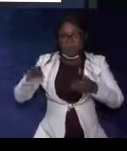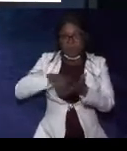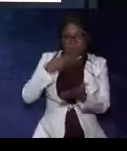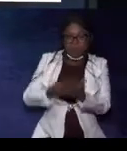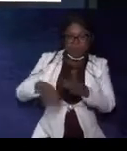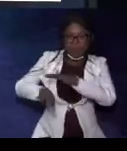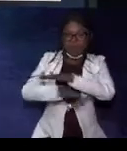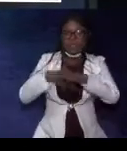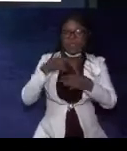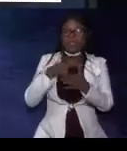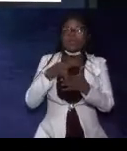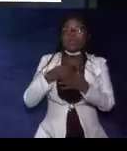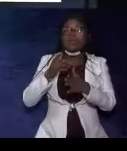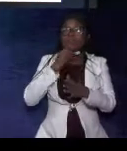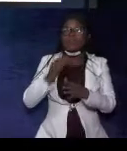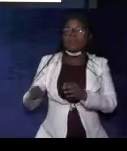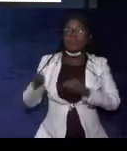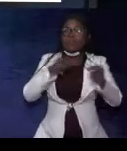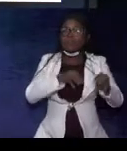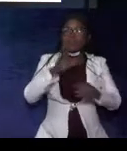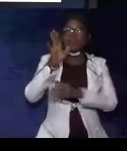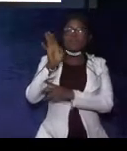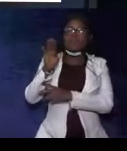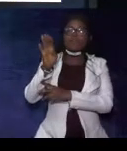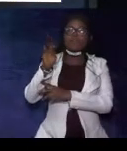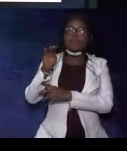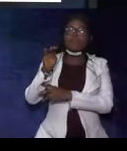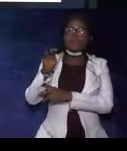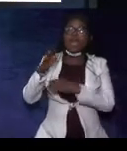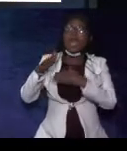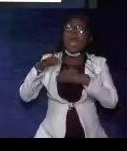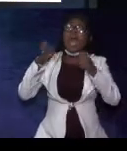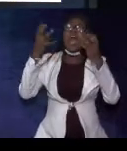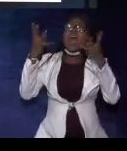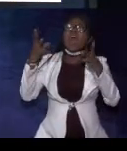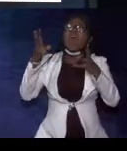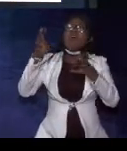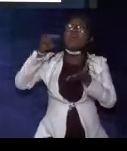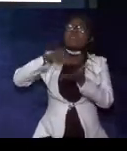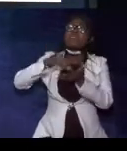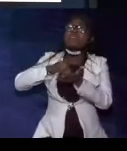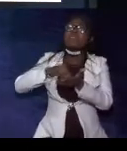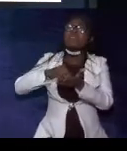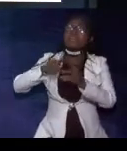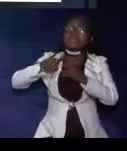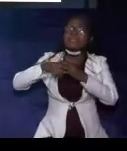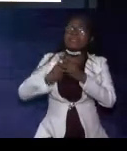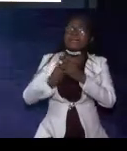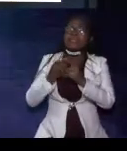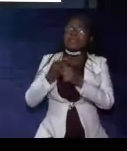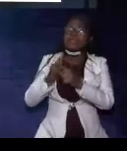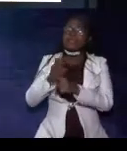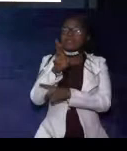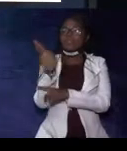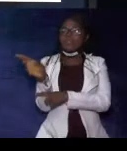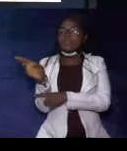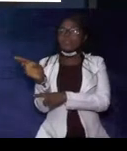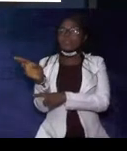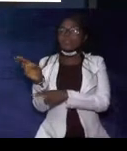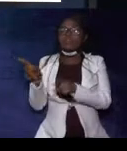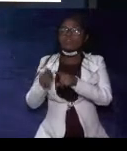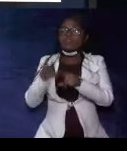what falls under each. And in this case, you have 14 trillion. So under trillion, you're going to put 14. Then how many billion?